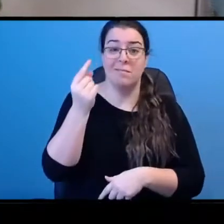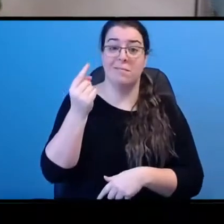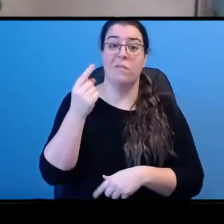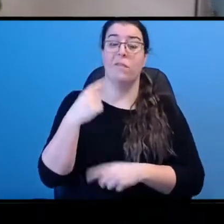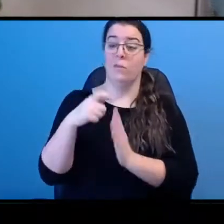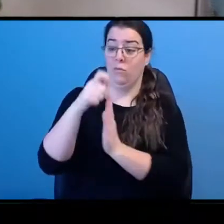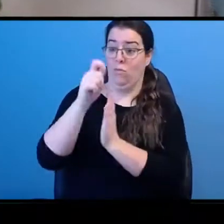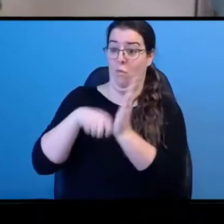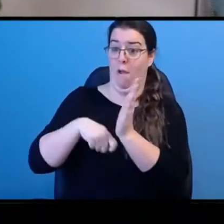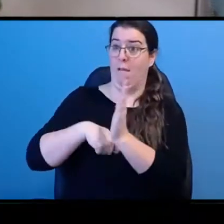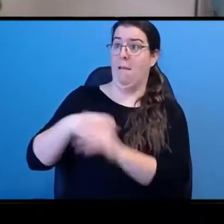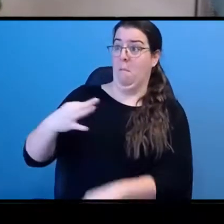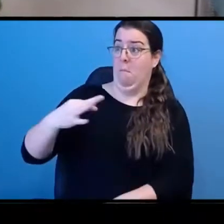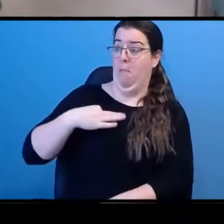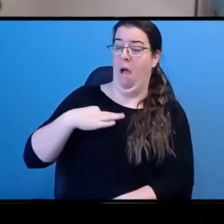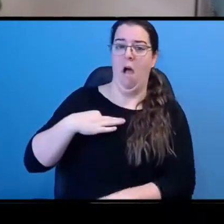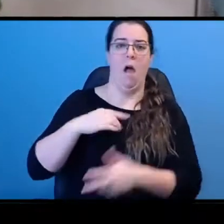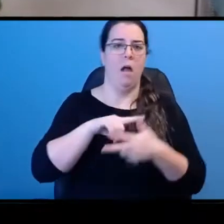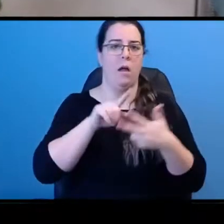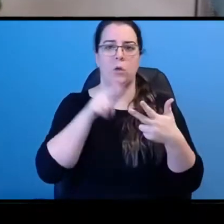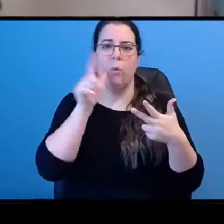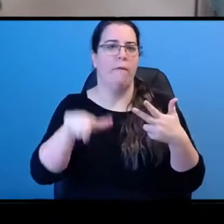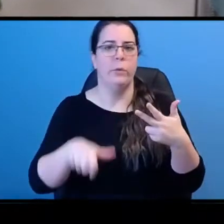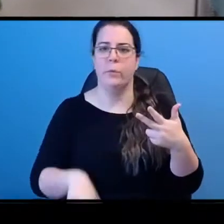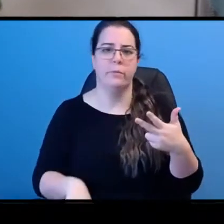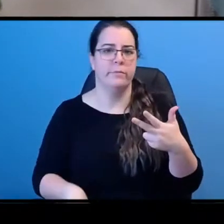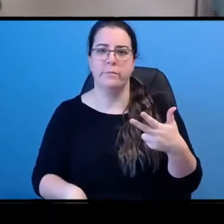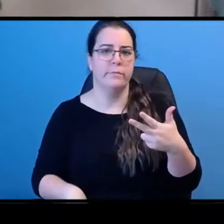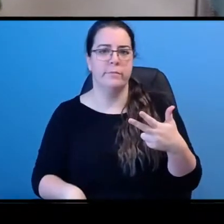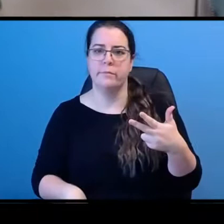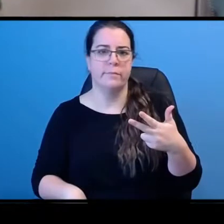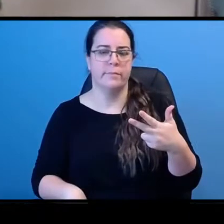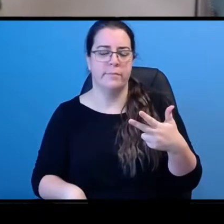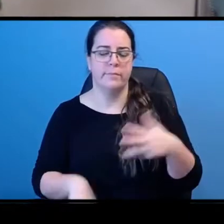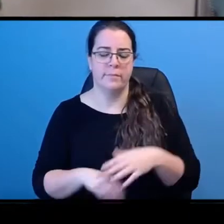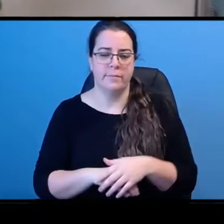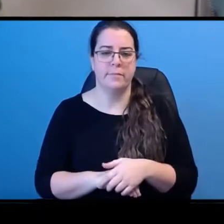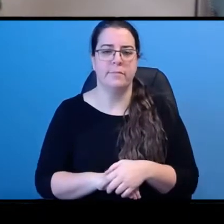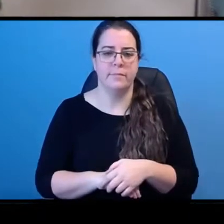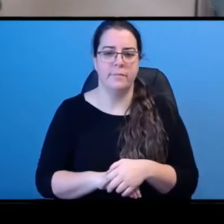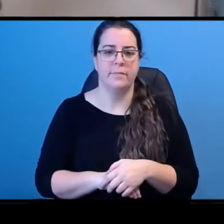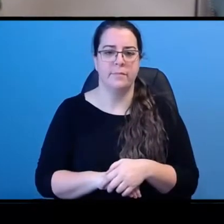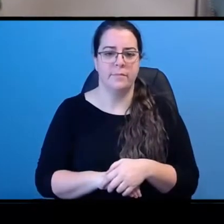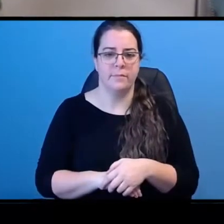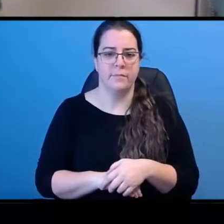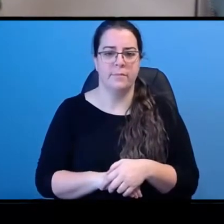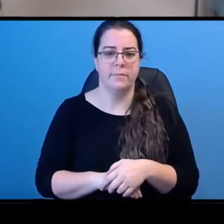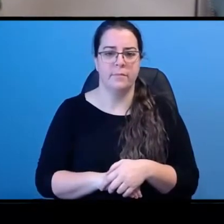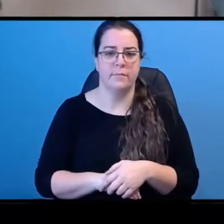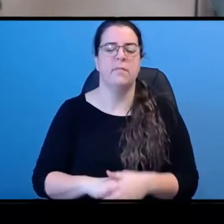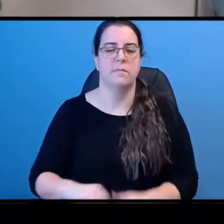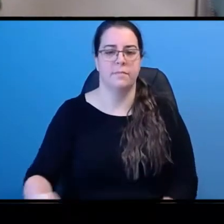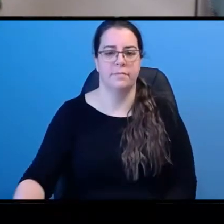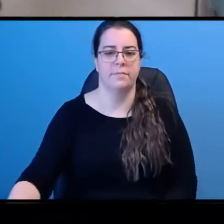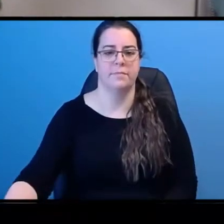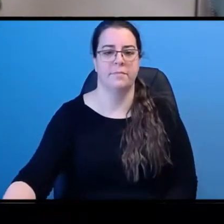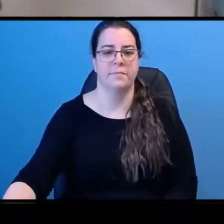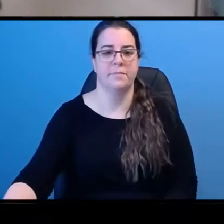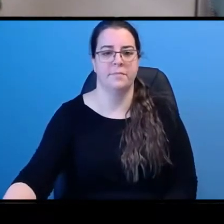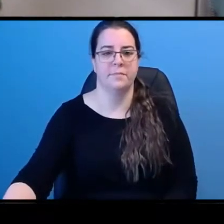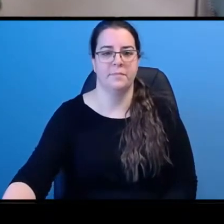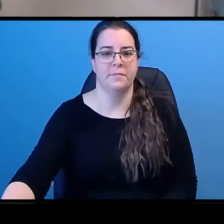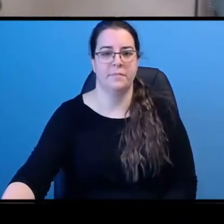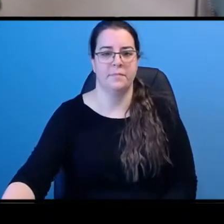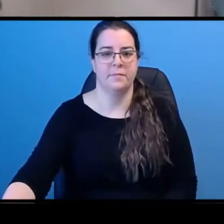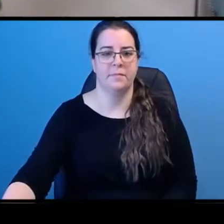things secured already. So it's helpful to have a plan before you sit down and start somewhat,